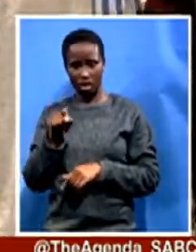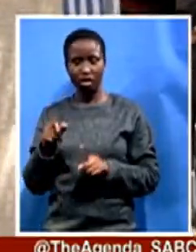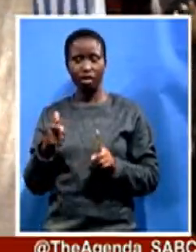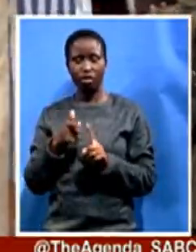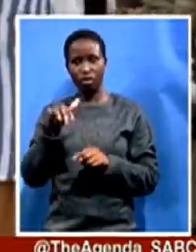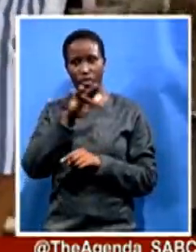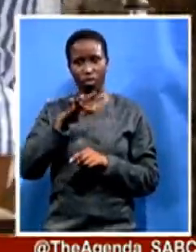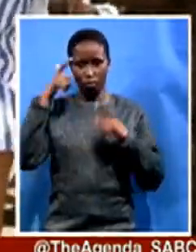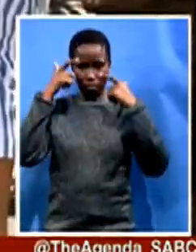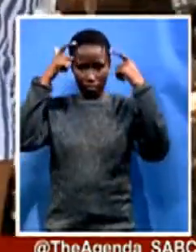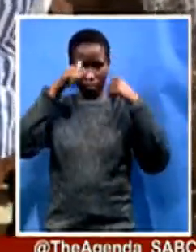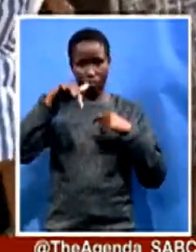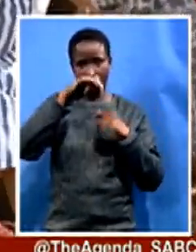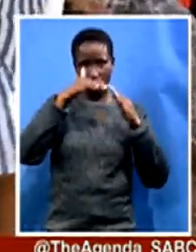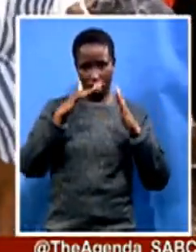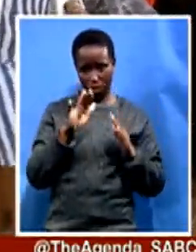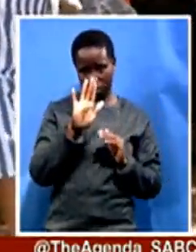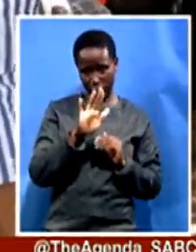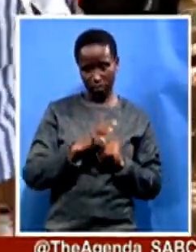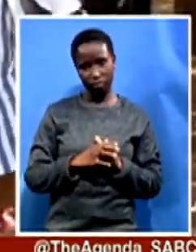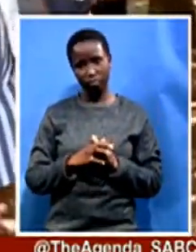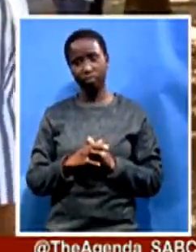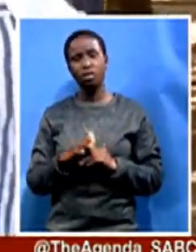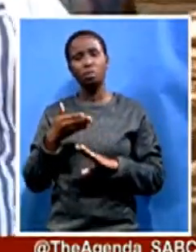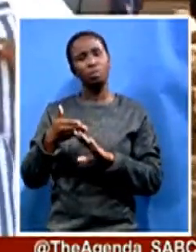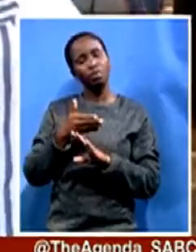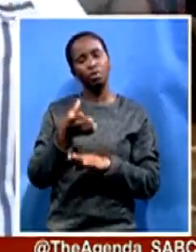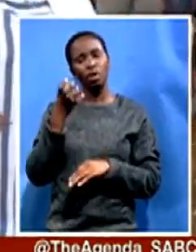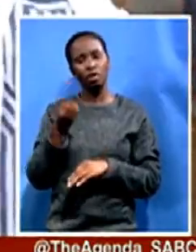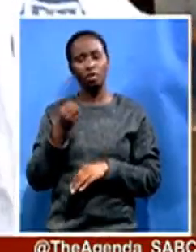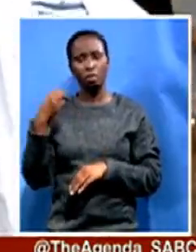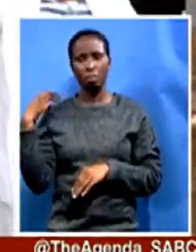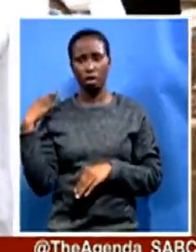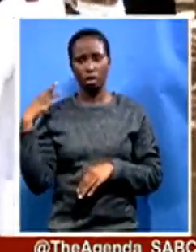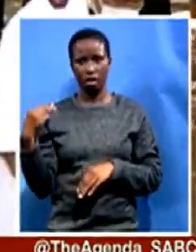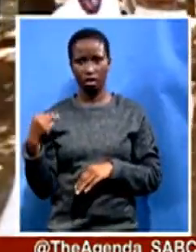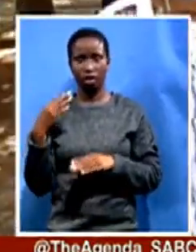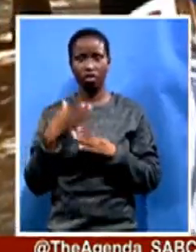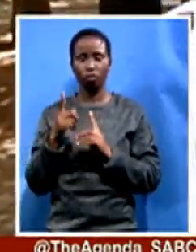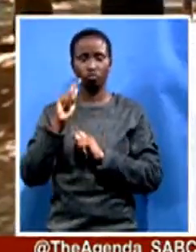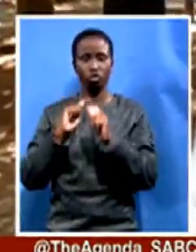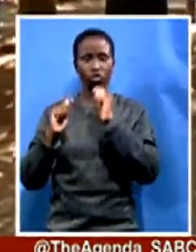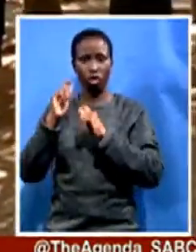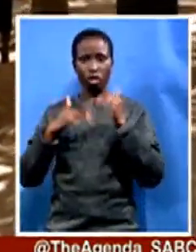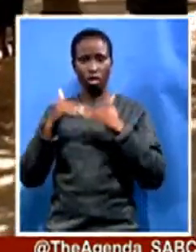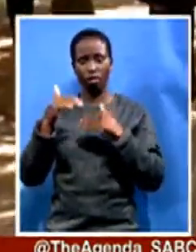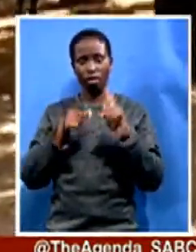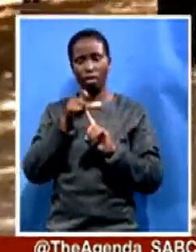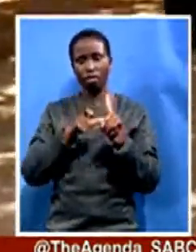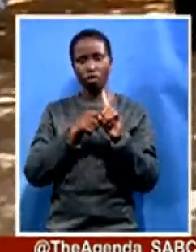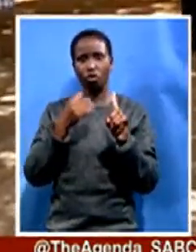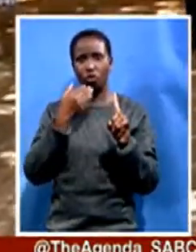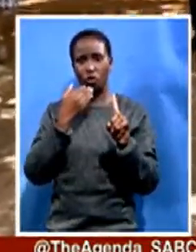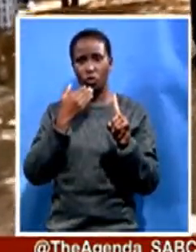have the Minister of Cooperative Governance and Traditional Affairs, Dr. Nkosazana Dlamini Zulu, who also paid her